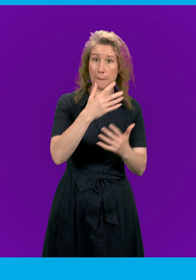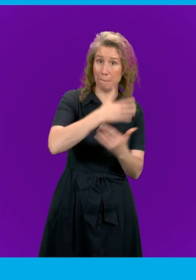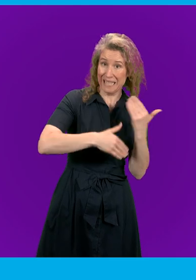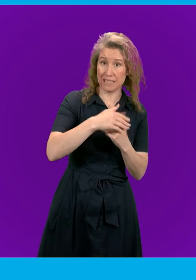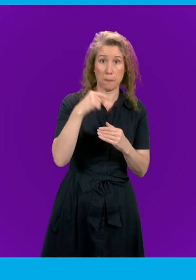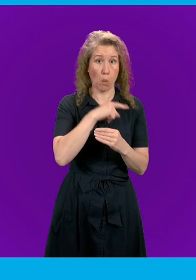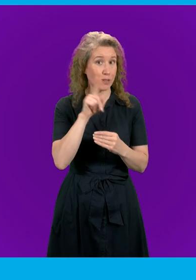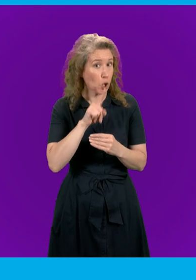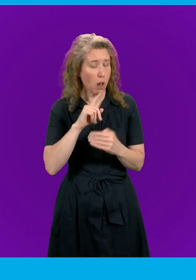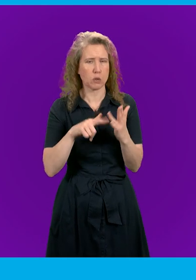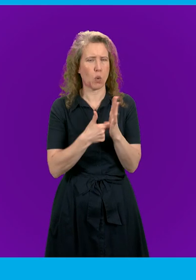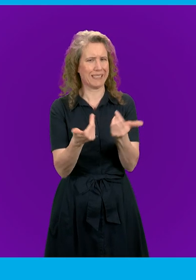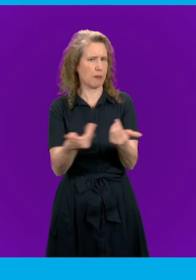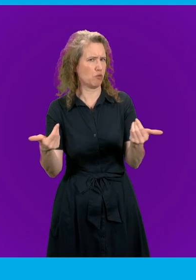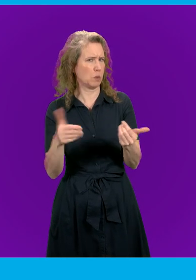gender groups?